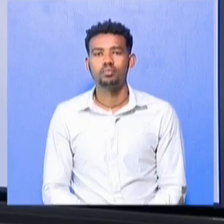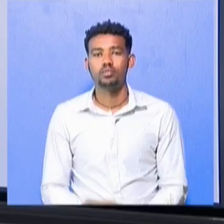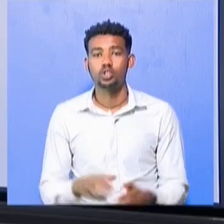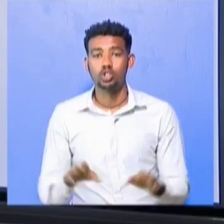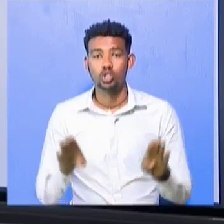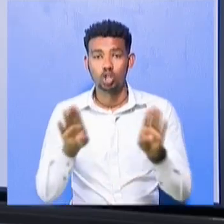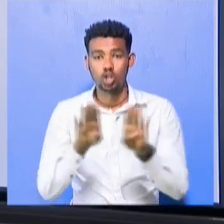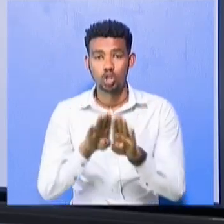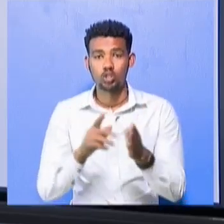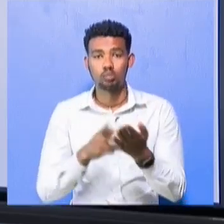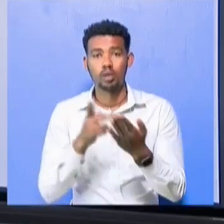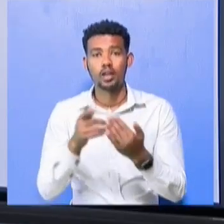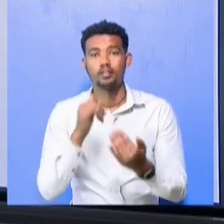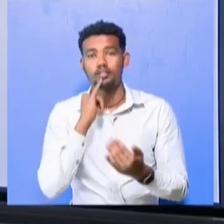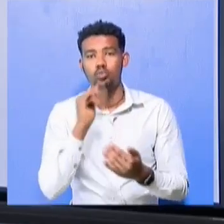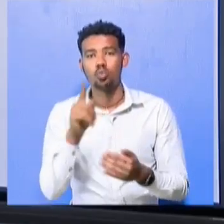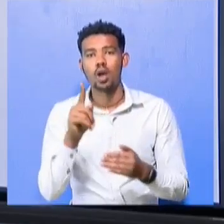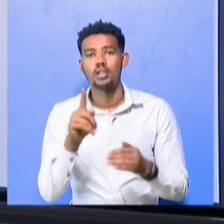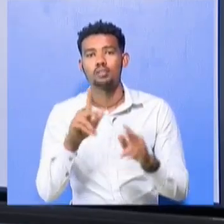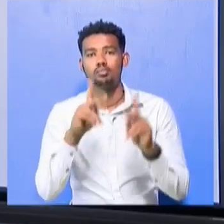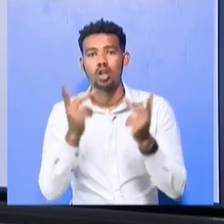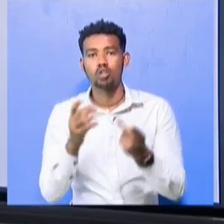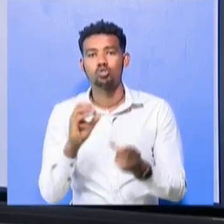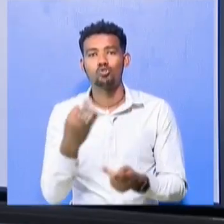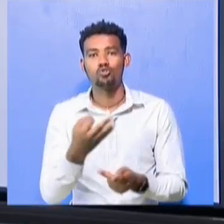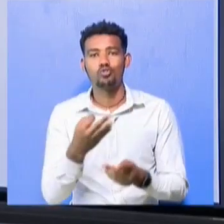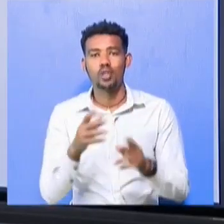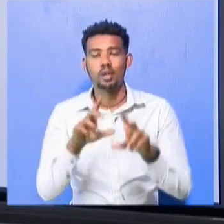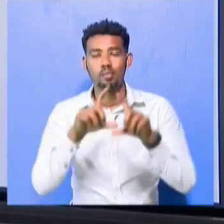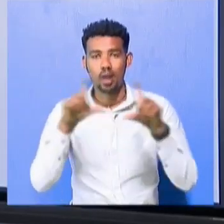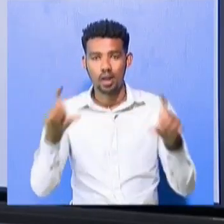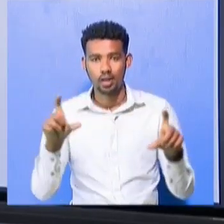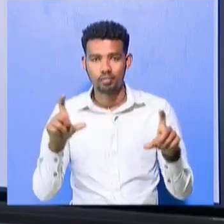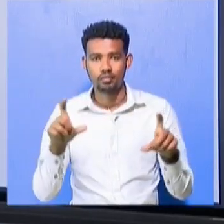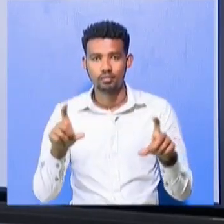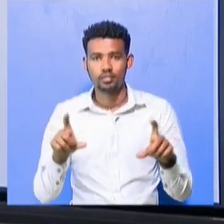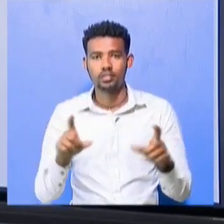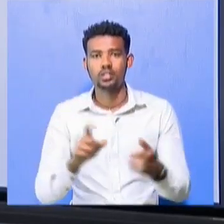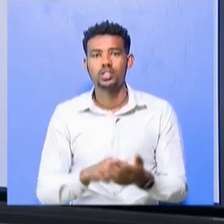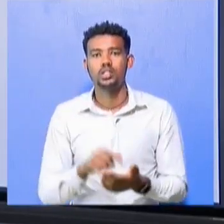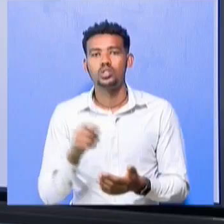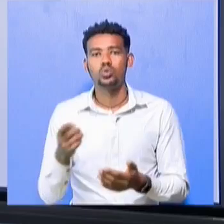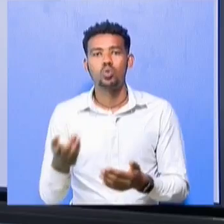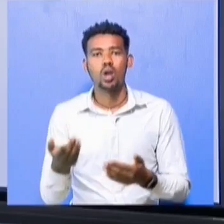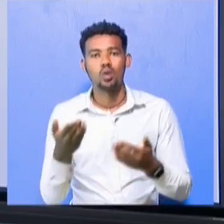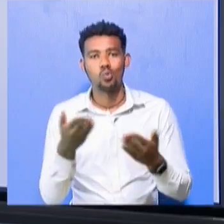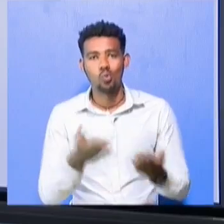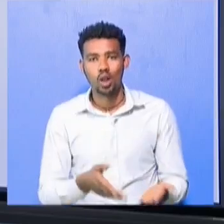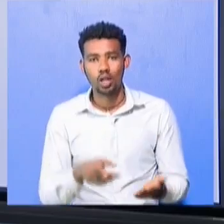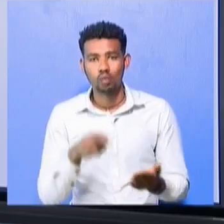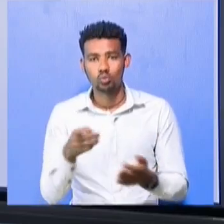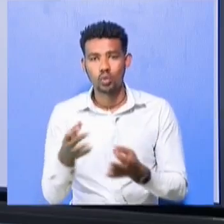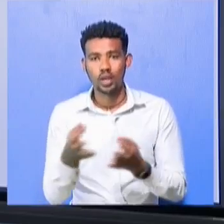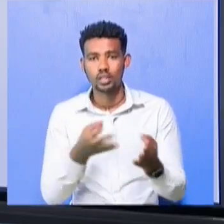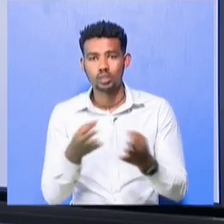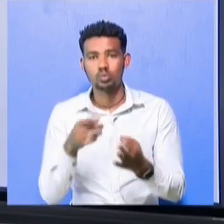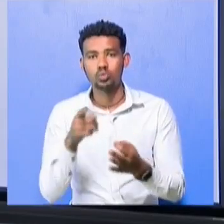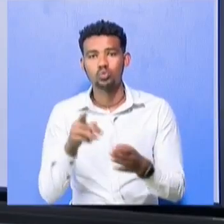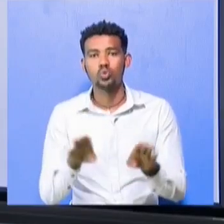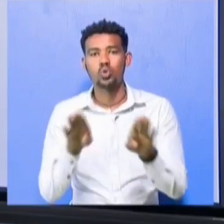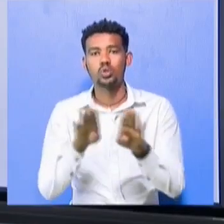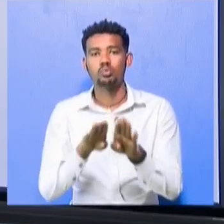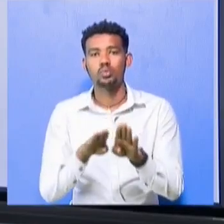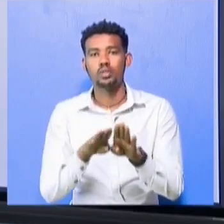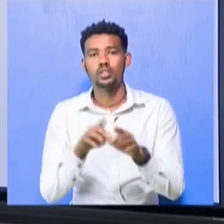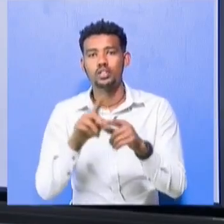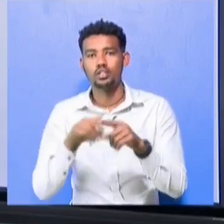Closing paragraph is one part of a paragraph. Yeah. So you are welcome to express your closing paragraph in